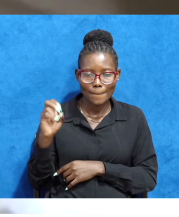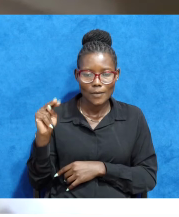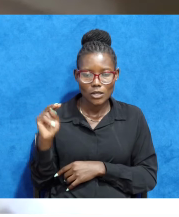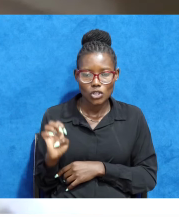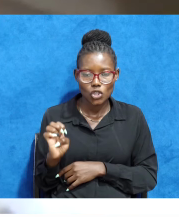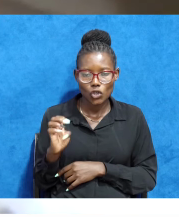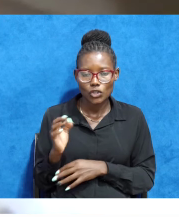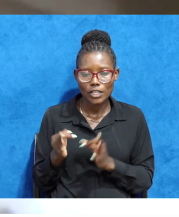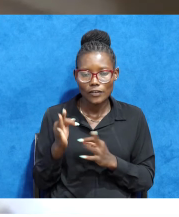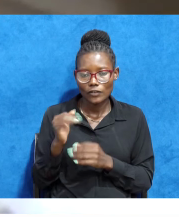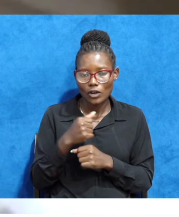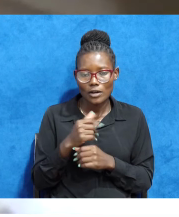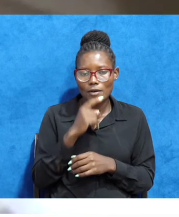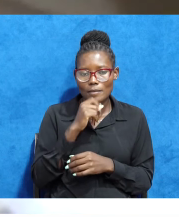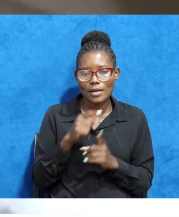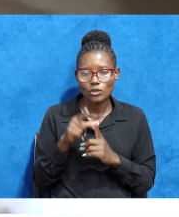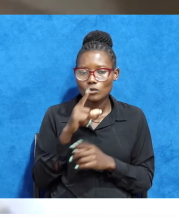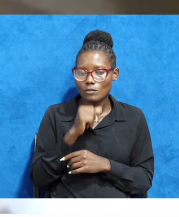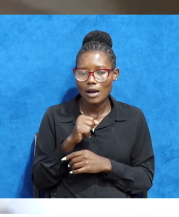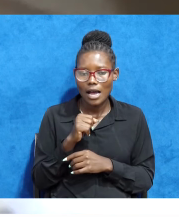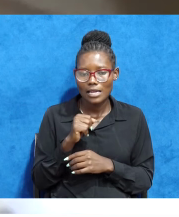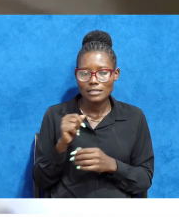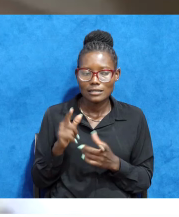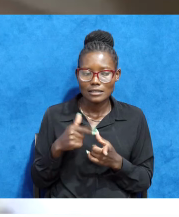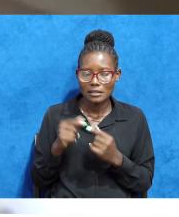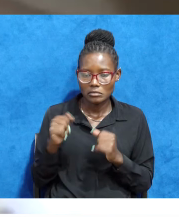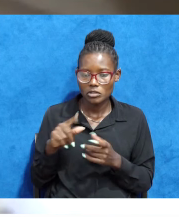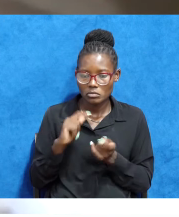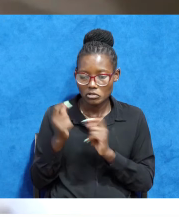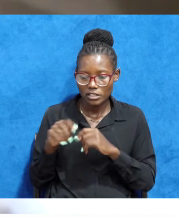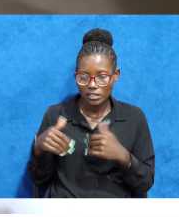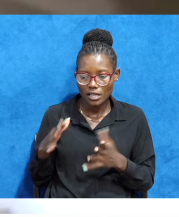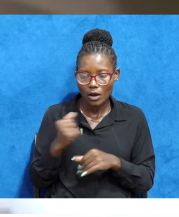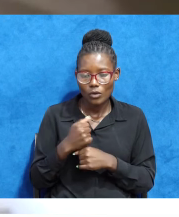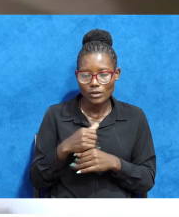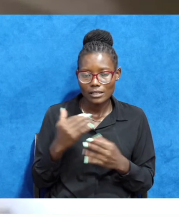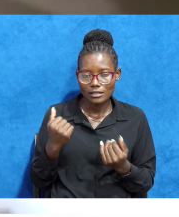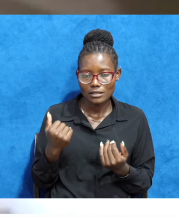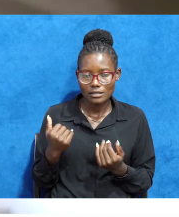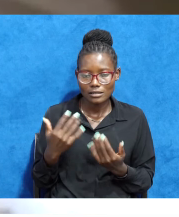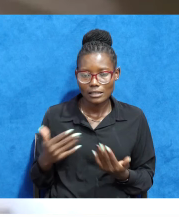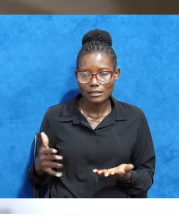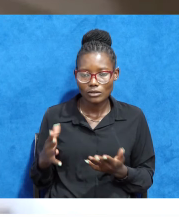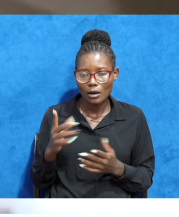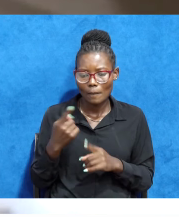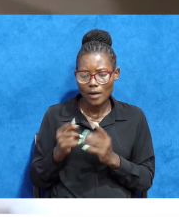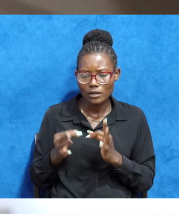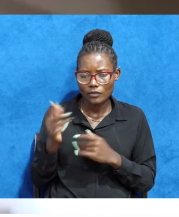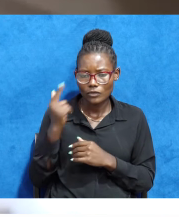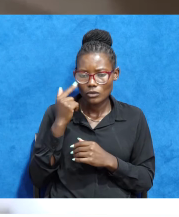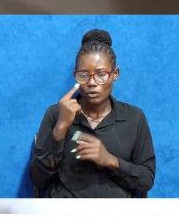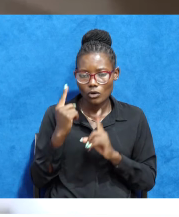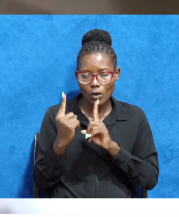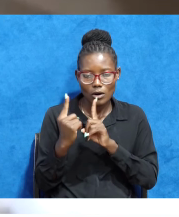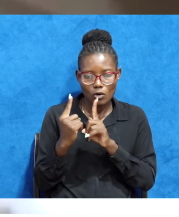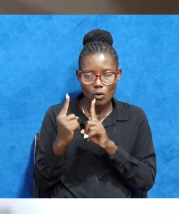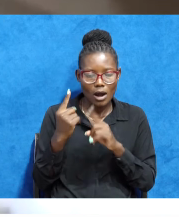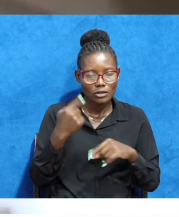So they go to play, they try to score, and then you have 3 athletes that defend. So that would be kind of like a